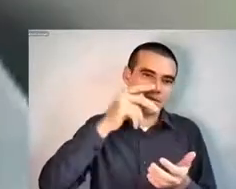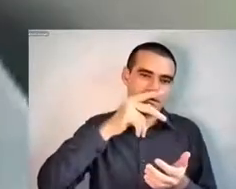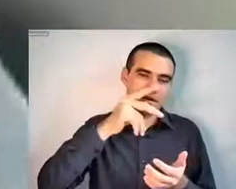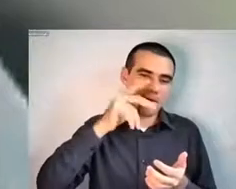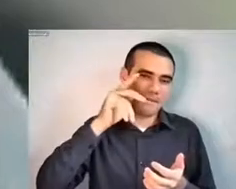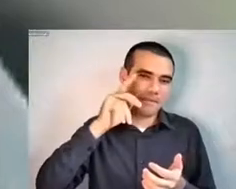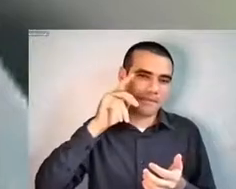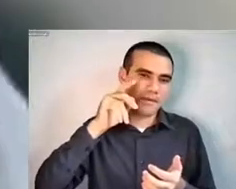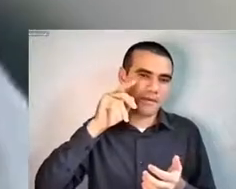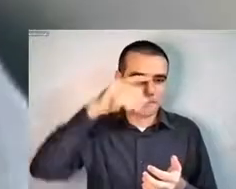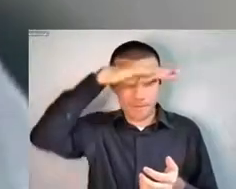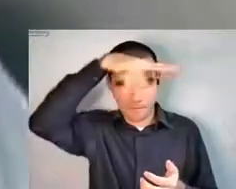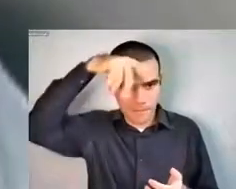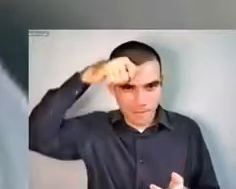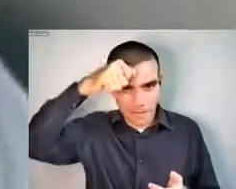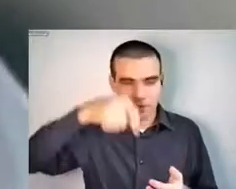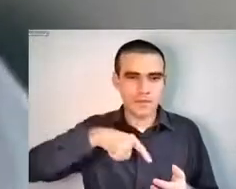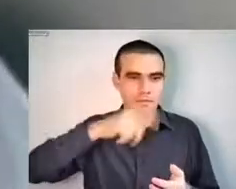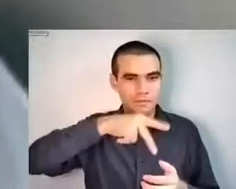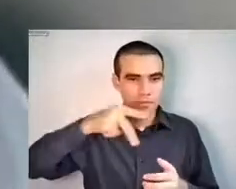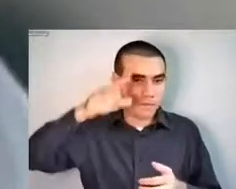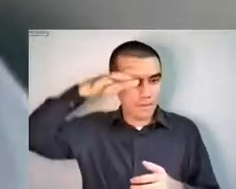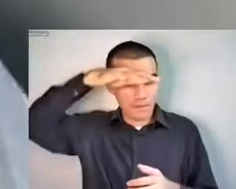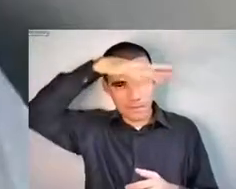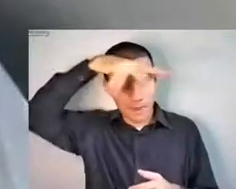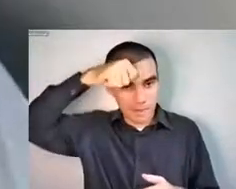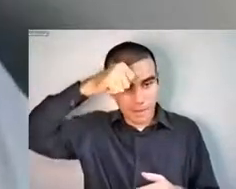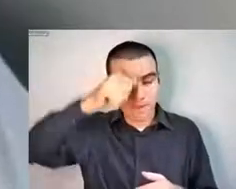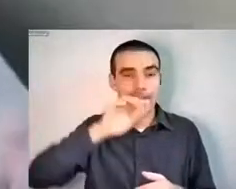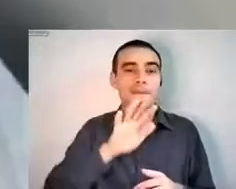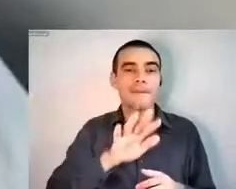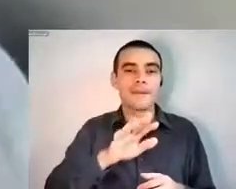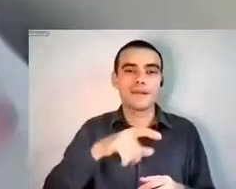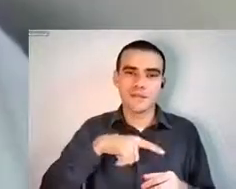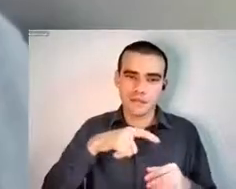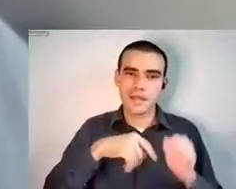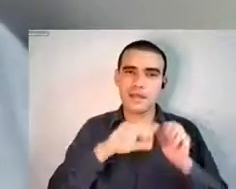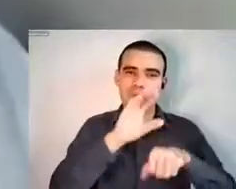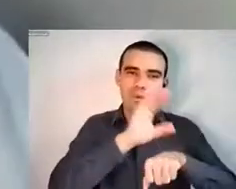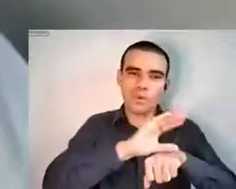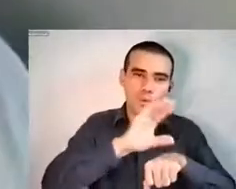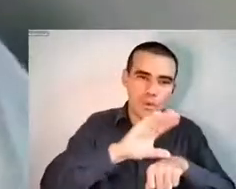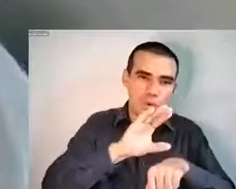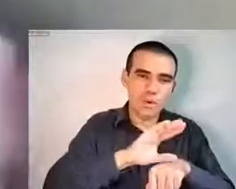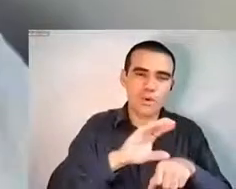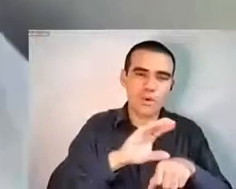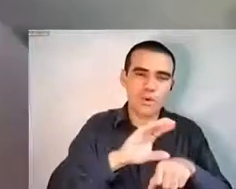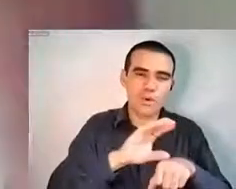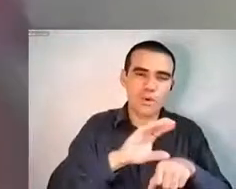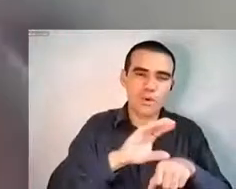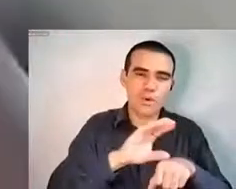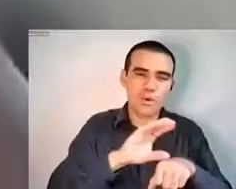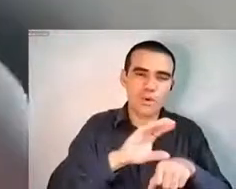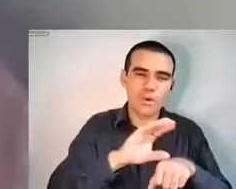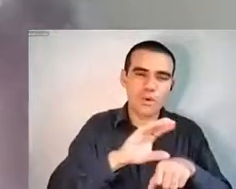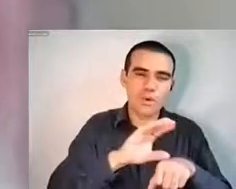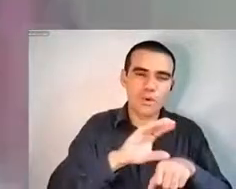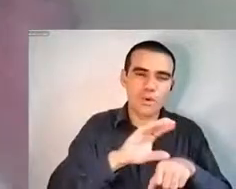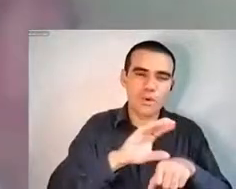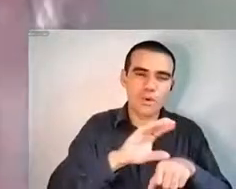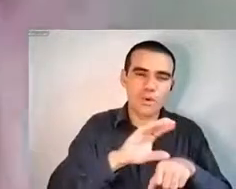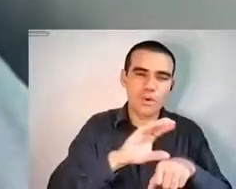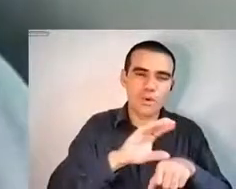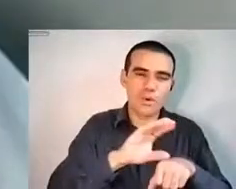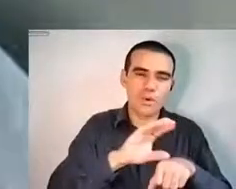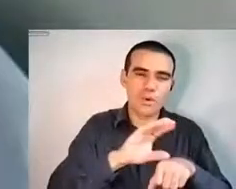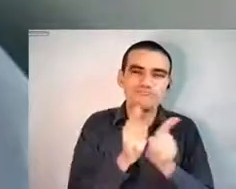We have human material, the professors and the installations as well, with the short-term courses